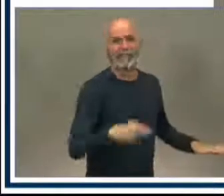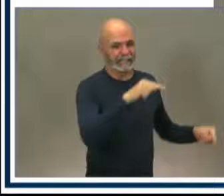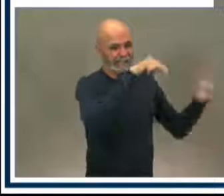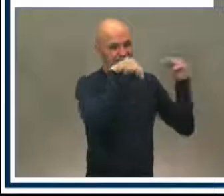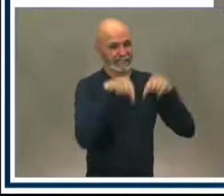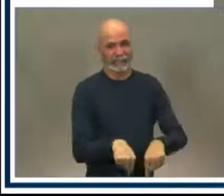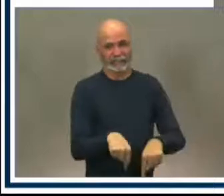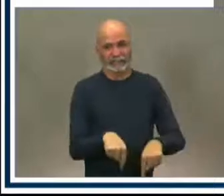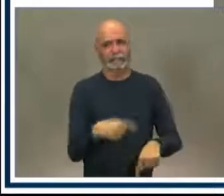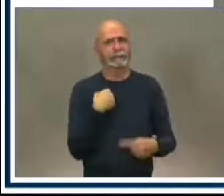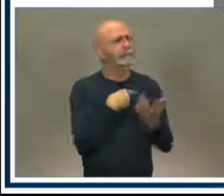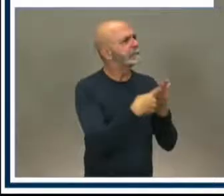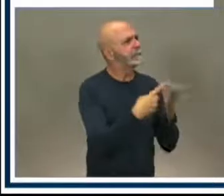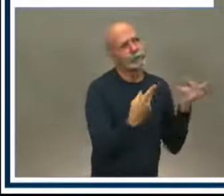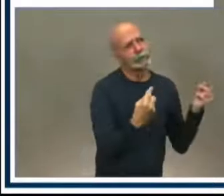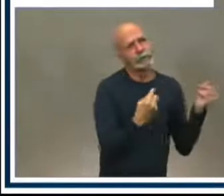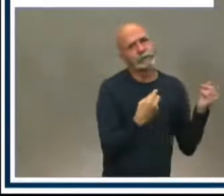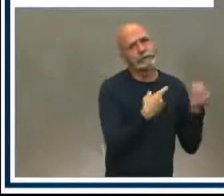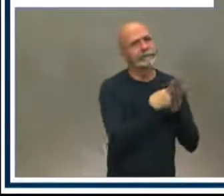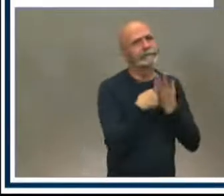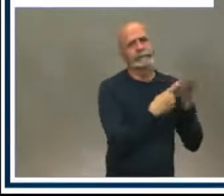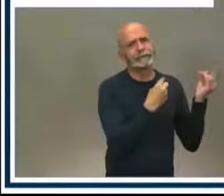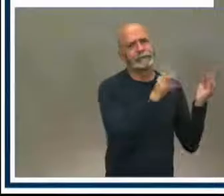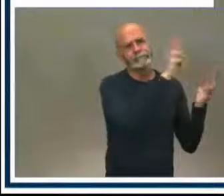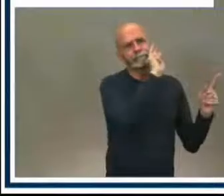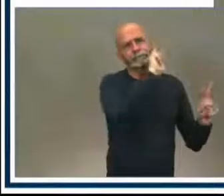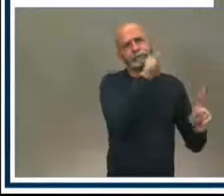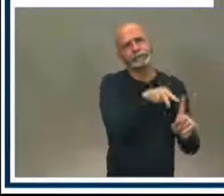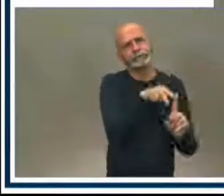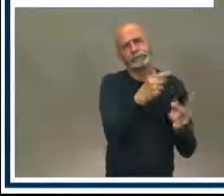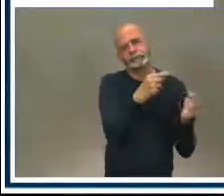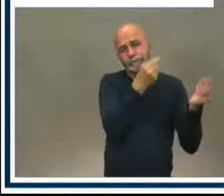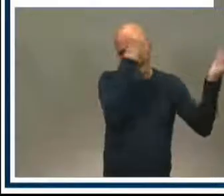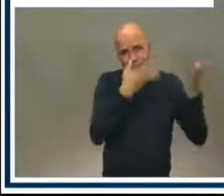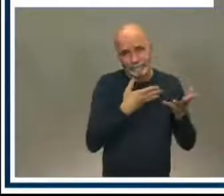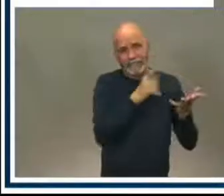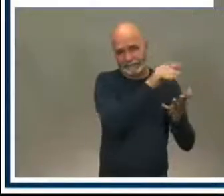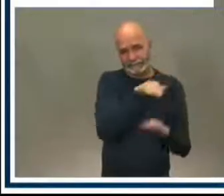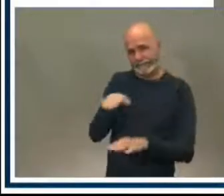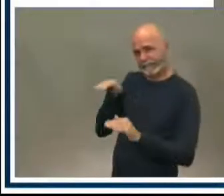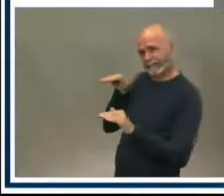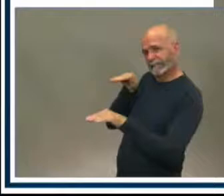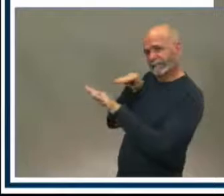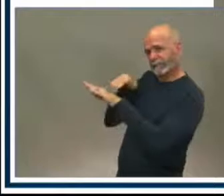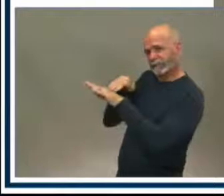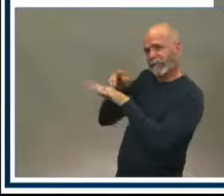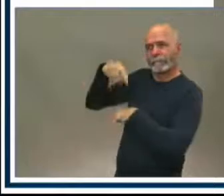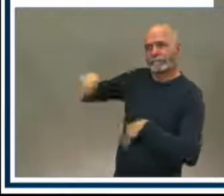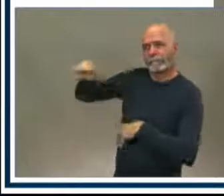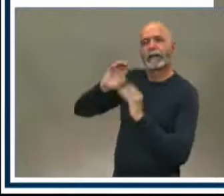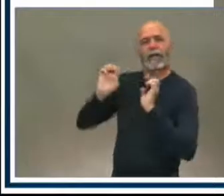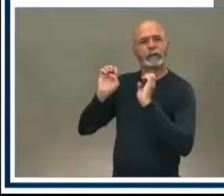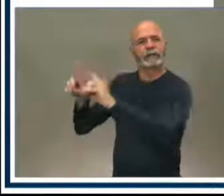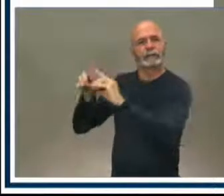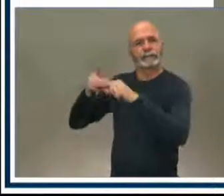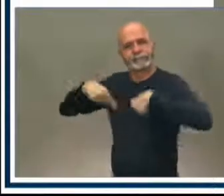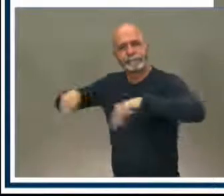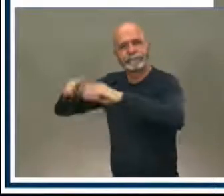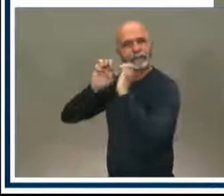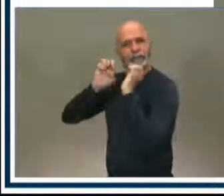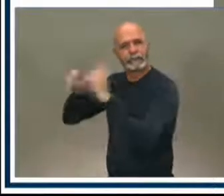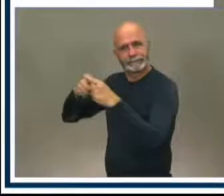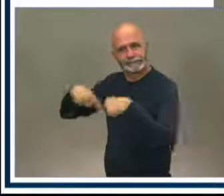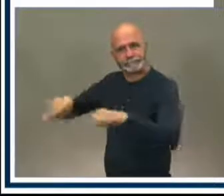with them and make sure that their voices are part of the conversation with Nova Scotian and Nova Scotian families